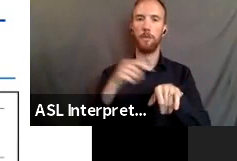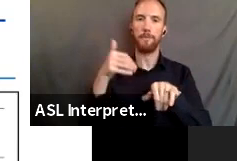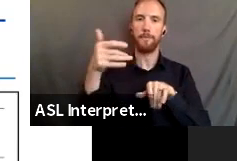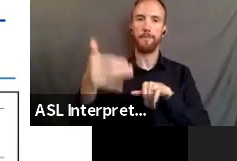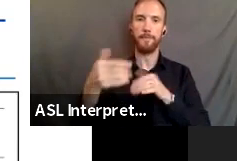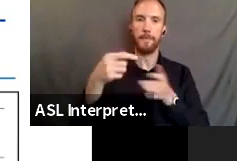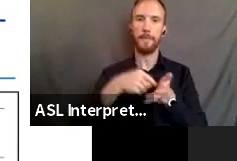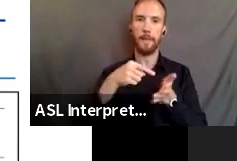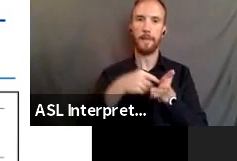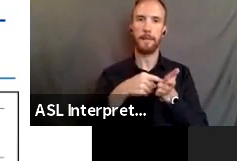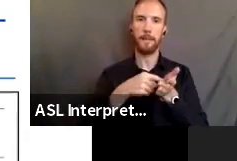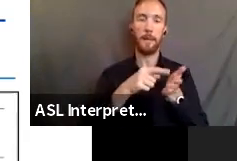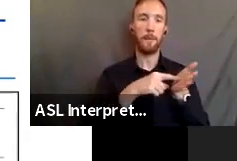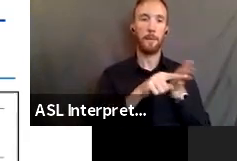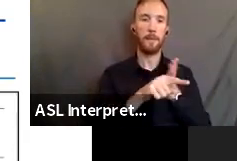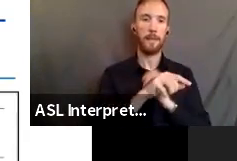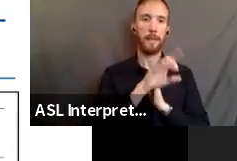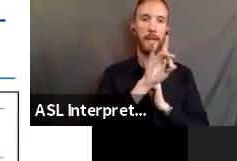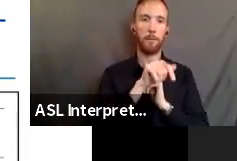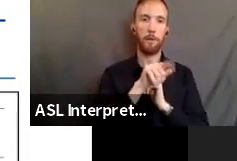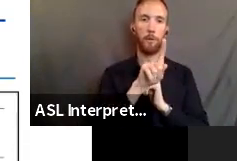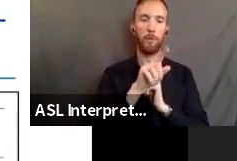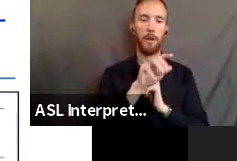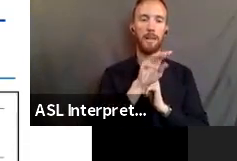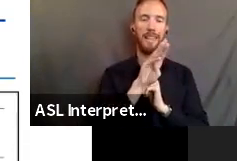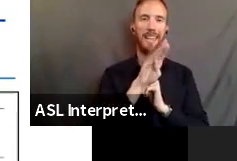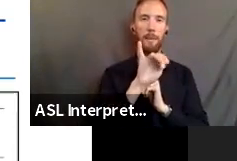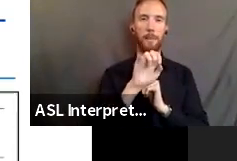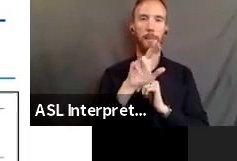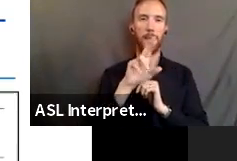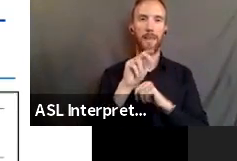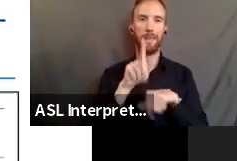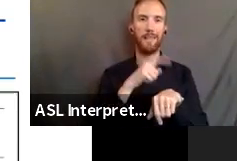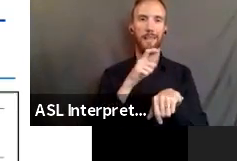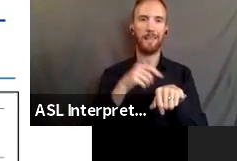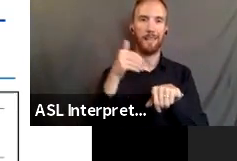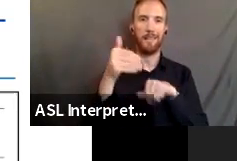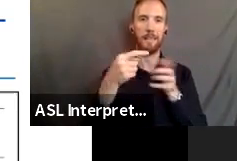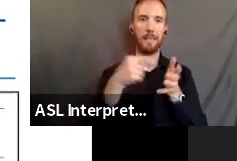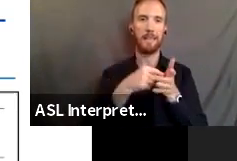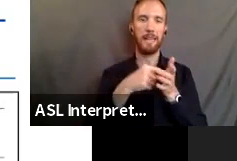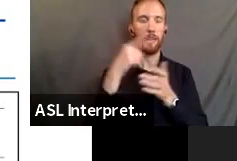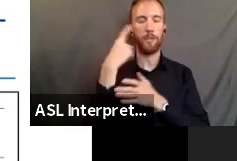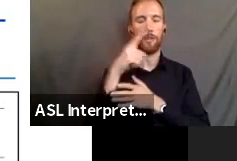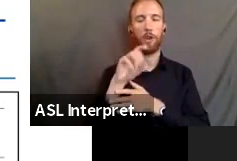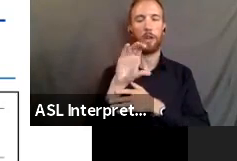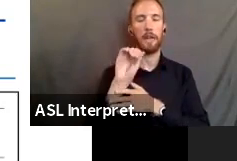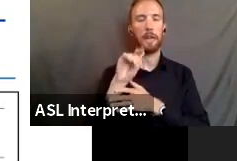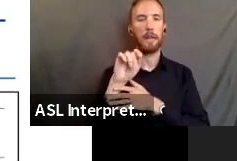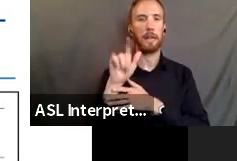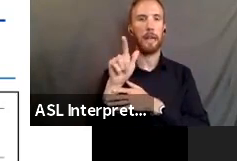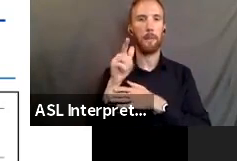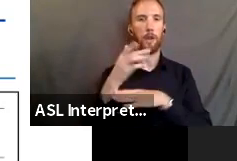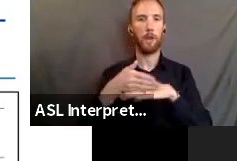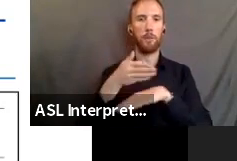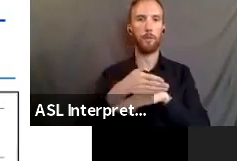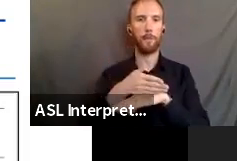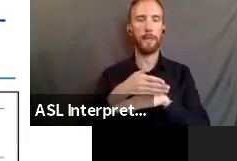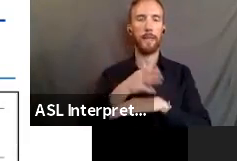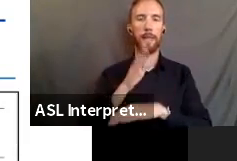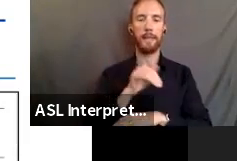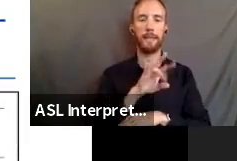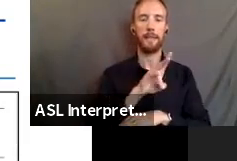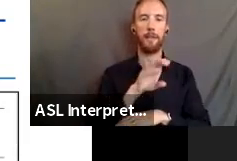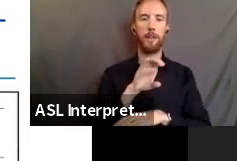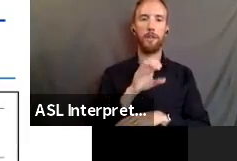on the district's 8.1 billion outstanding long-term debt are used to fund capital improvements and this is what the 711 million